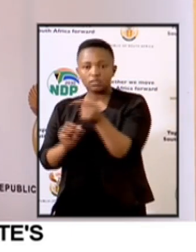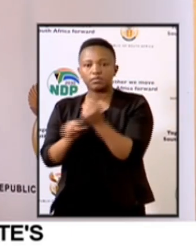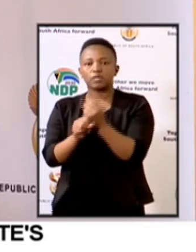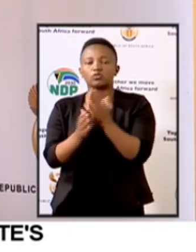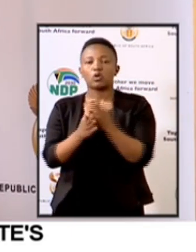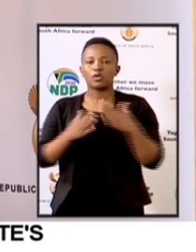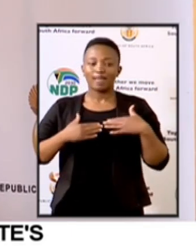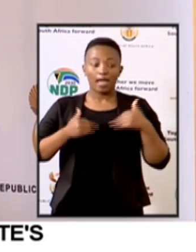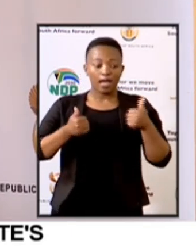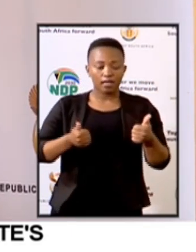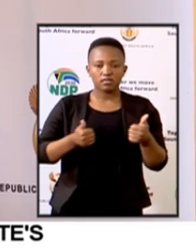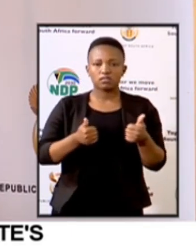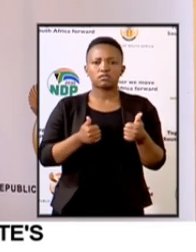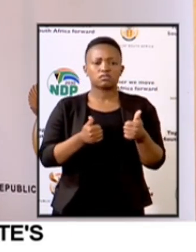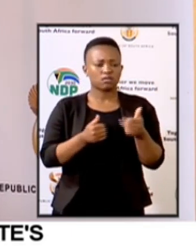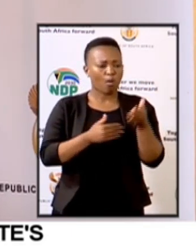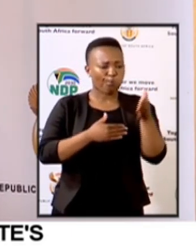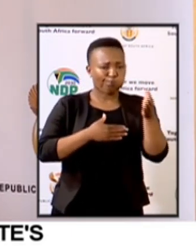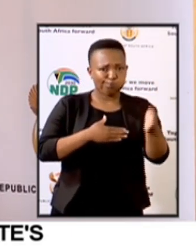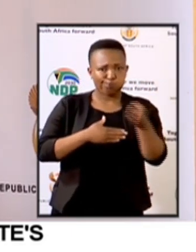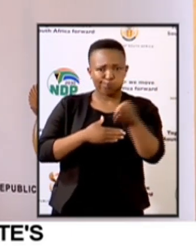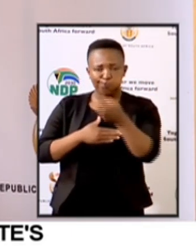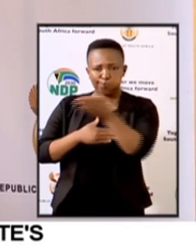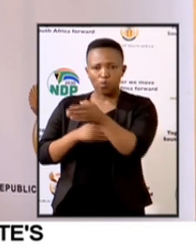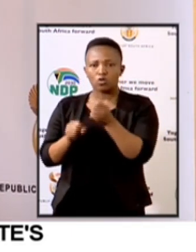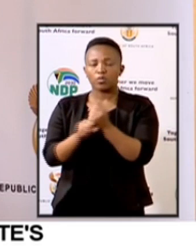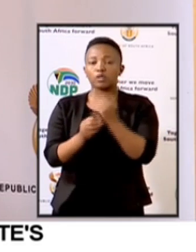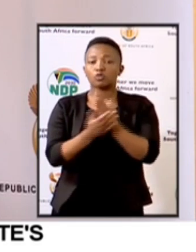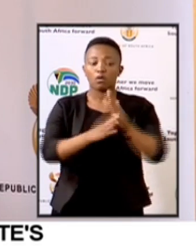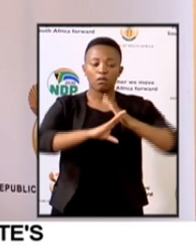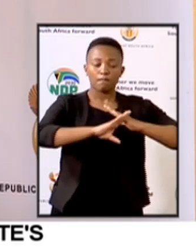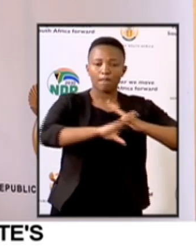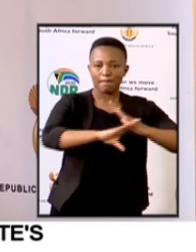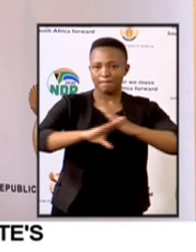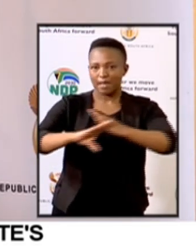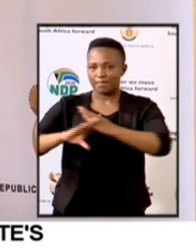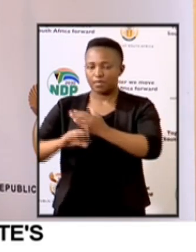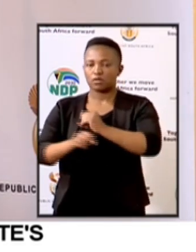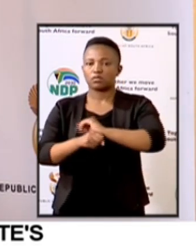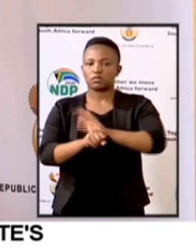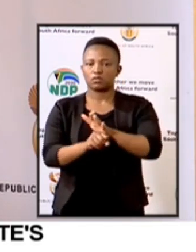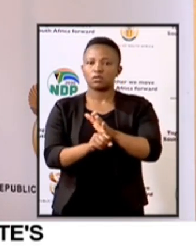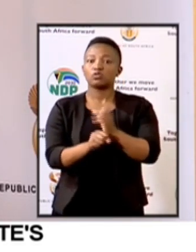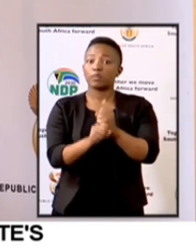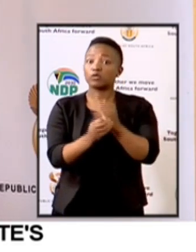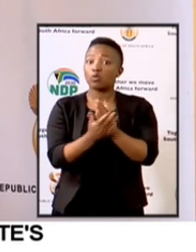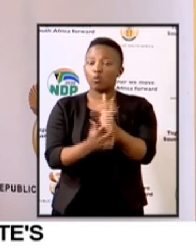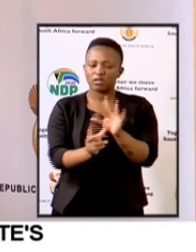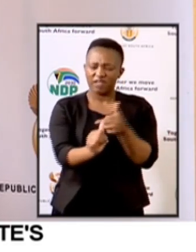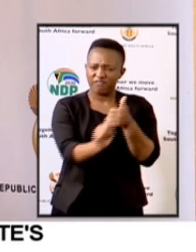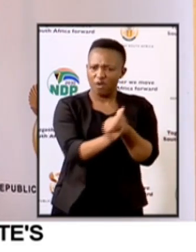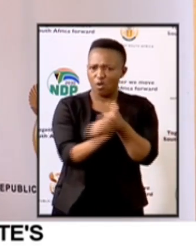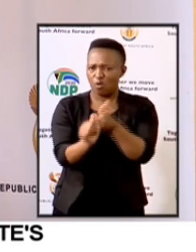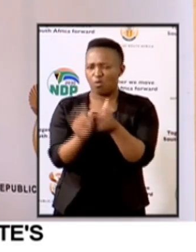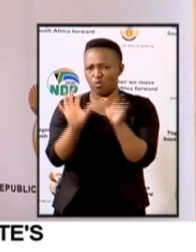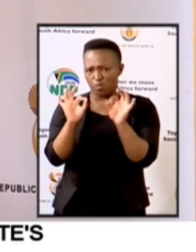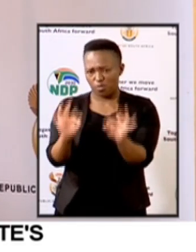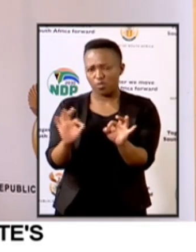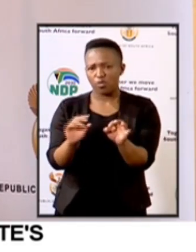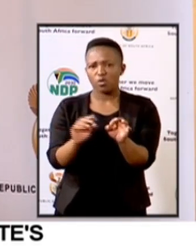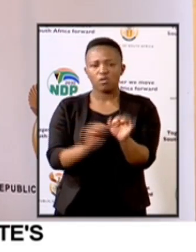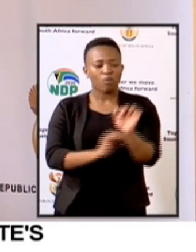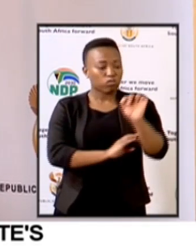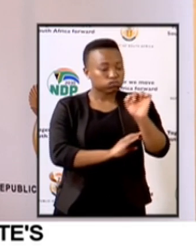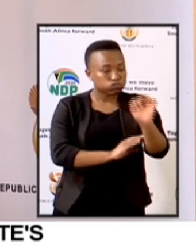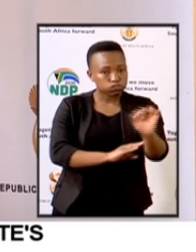precautionary measures to prevent and contain the spread of COVID-19 are adhered to in their respective departments